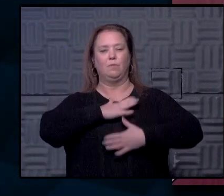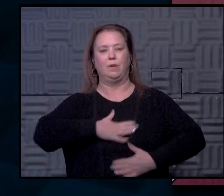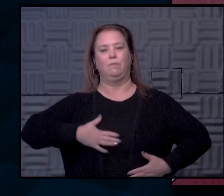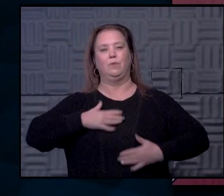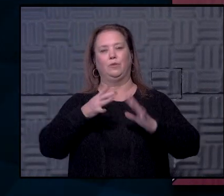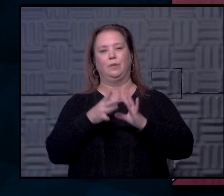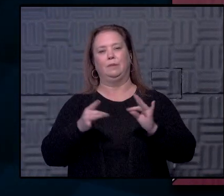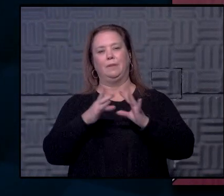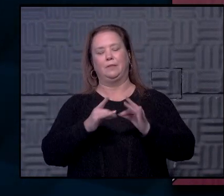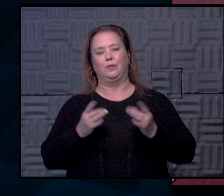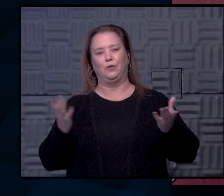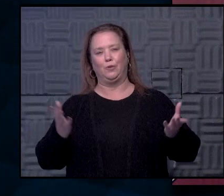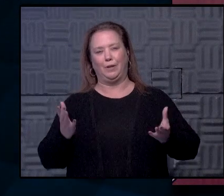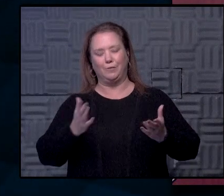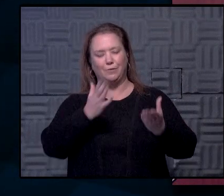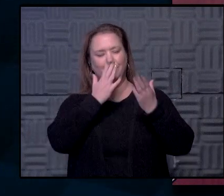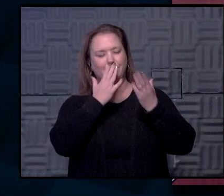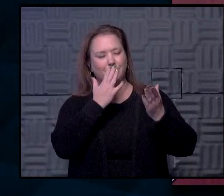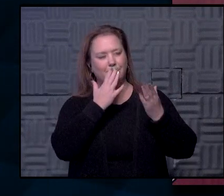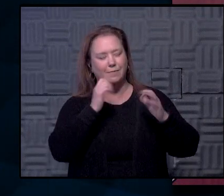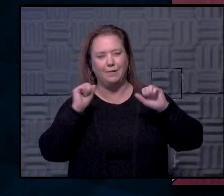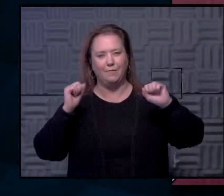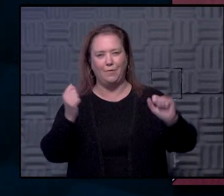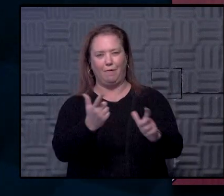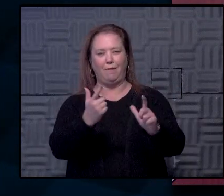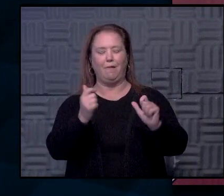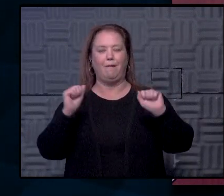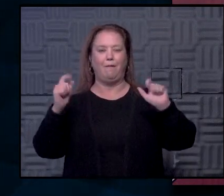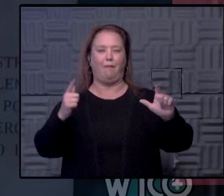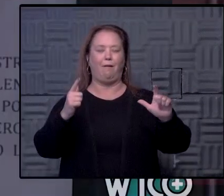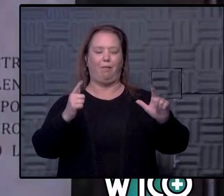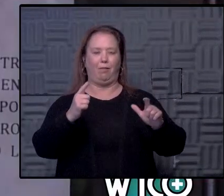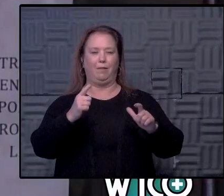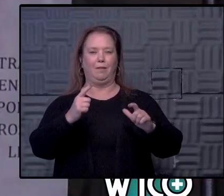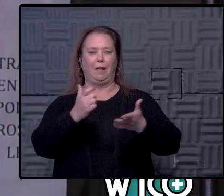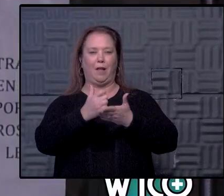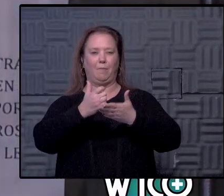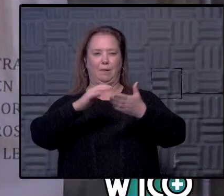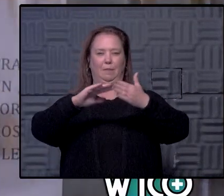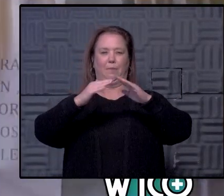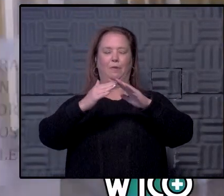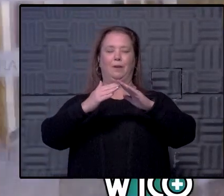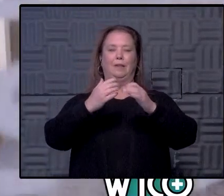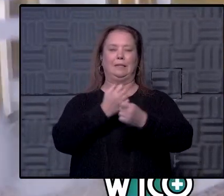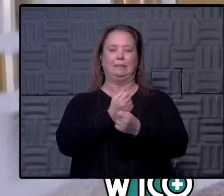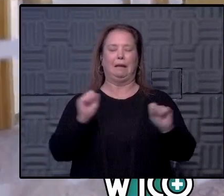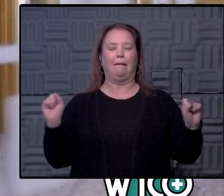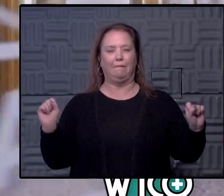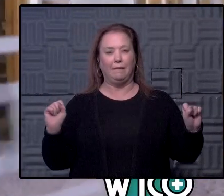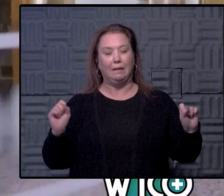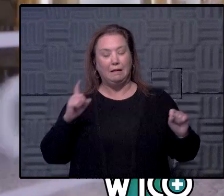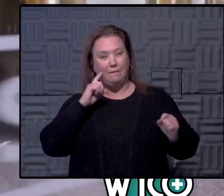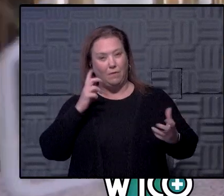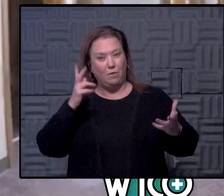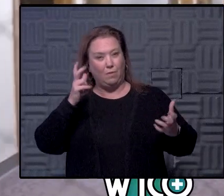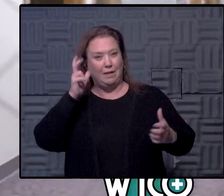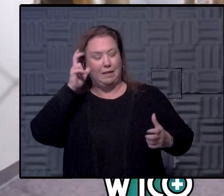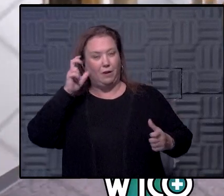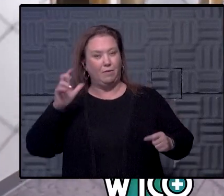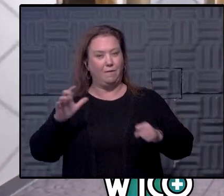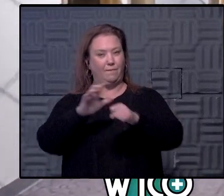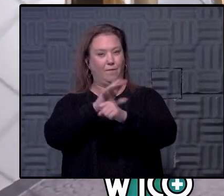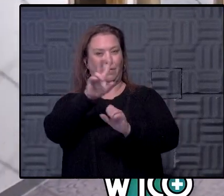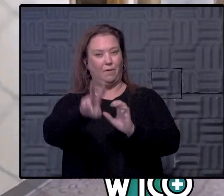that you guys are here. So thank you for all you're doing in the community to help keep folks safe when they're out and about. And if you want to hear and see the